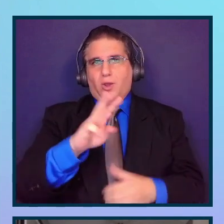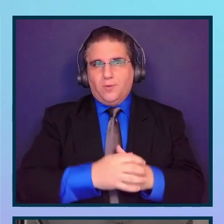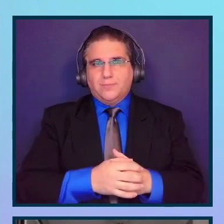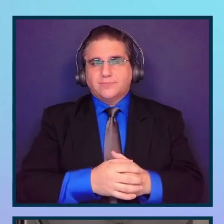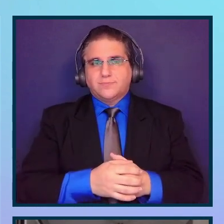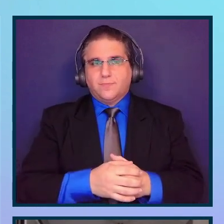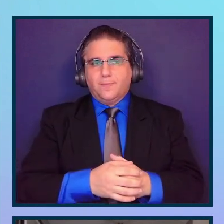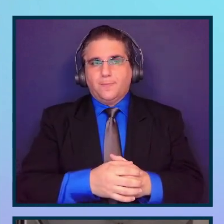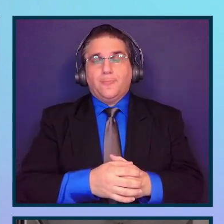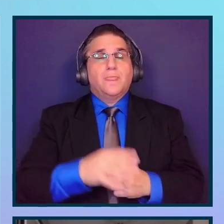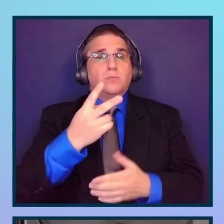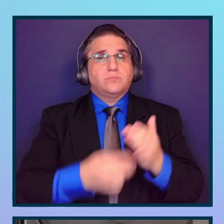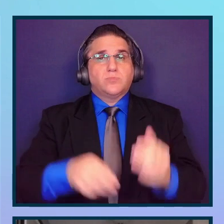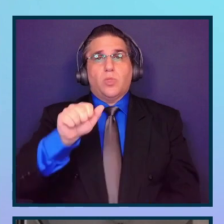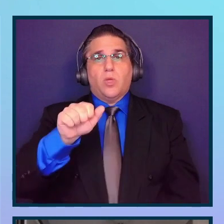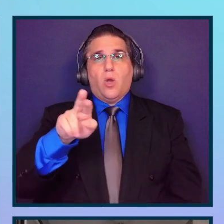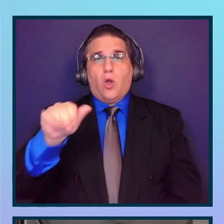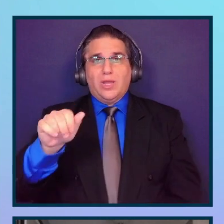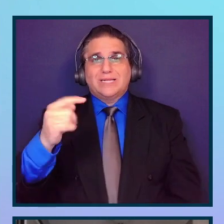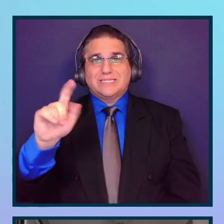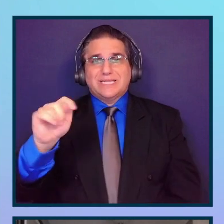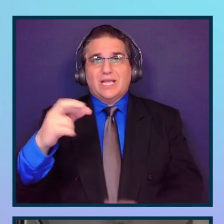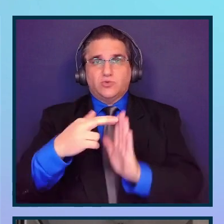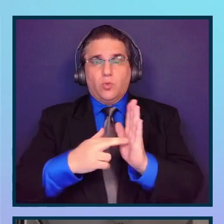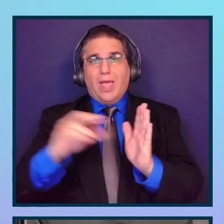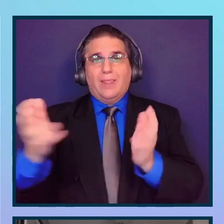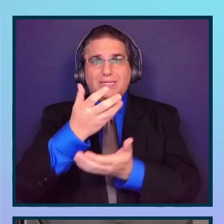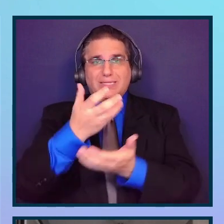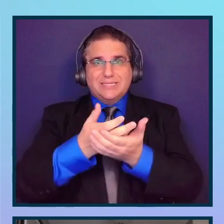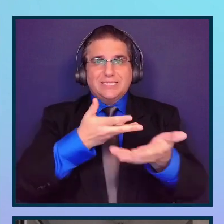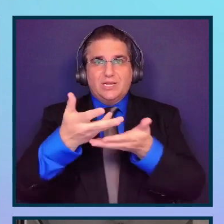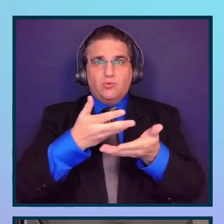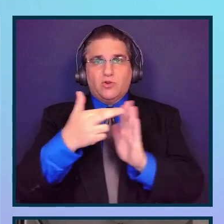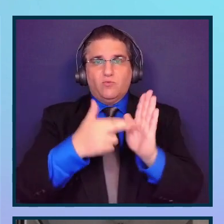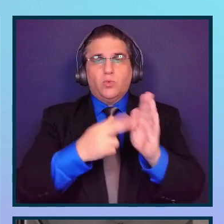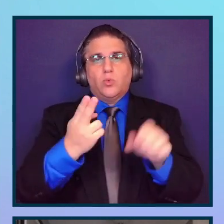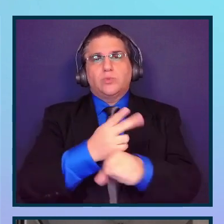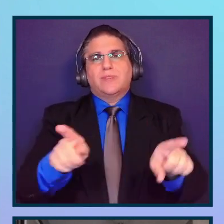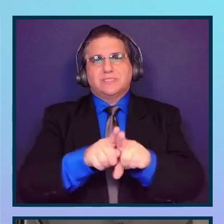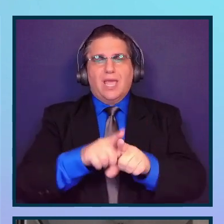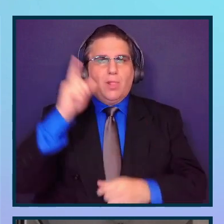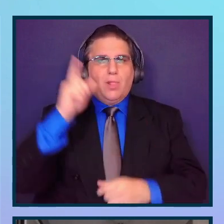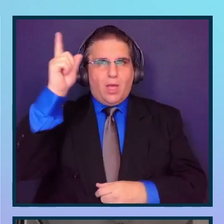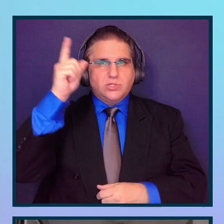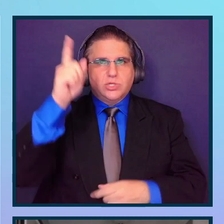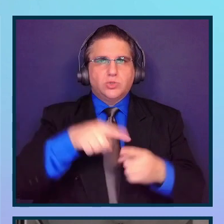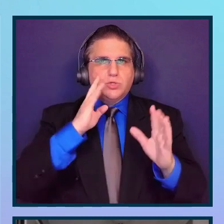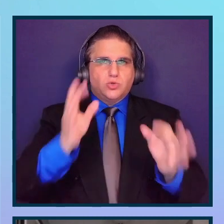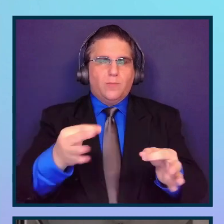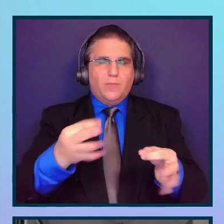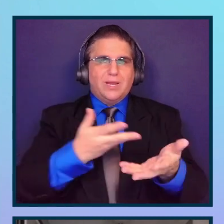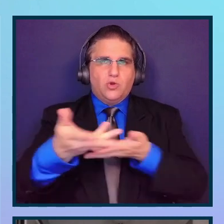In fact, both ARIA text rule and the nested interactive rule use the same logic to determine